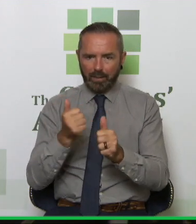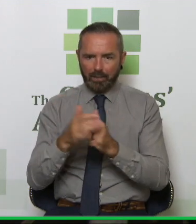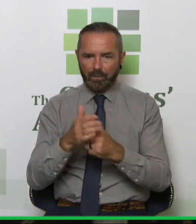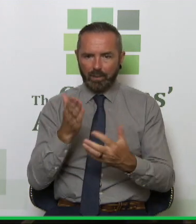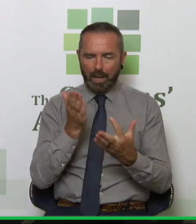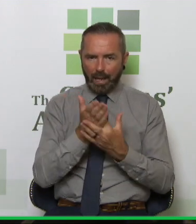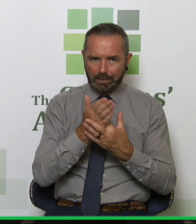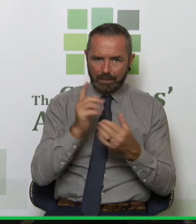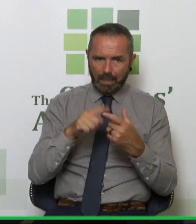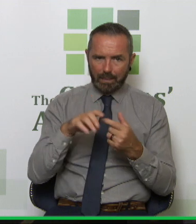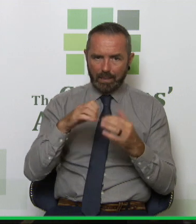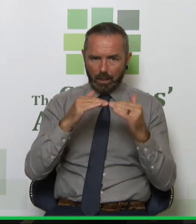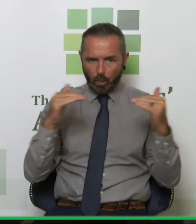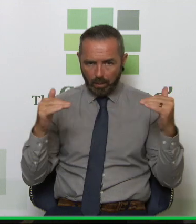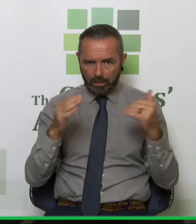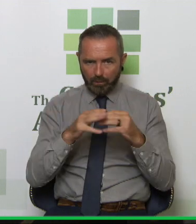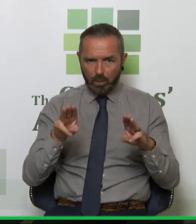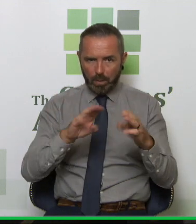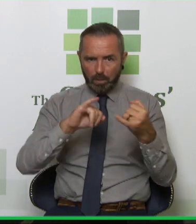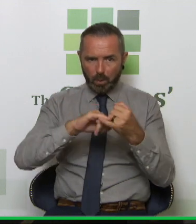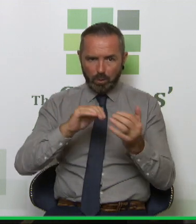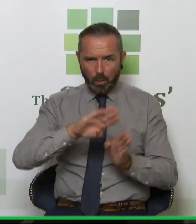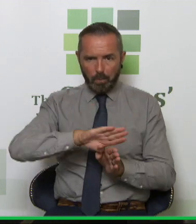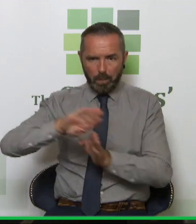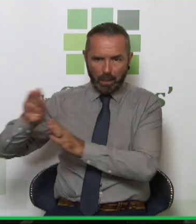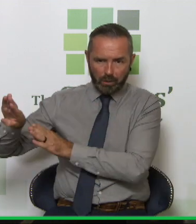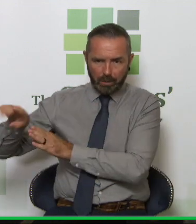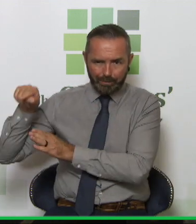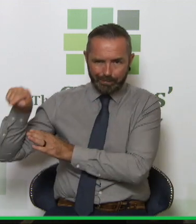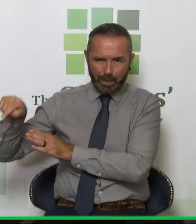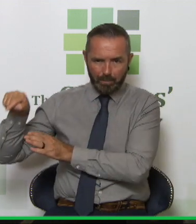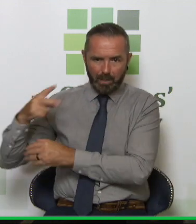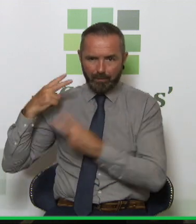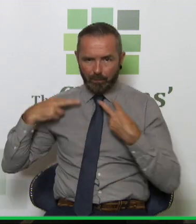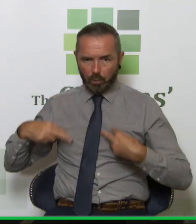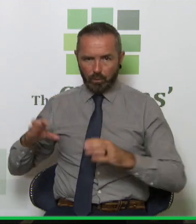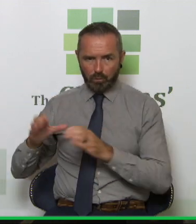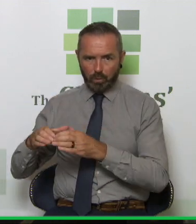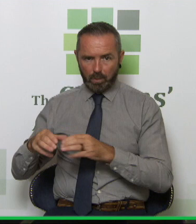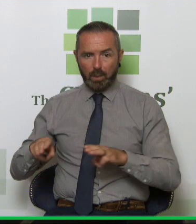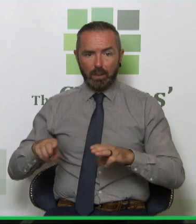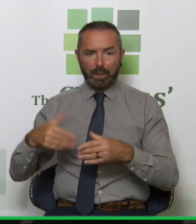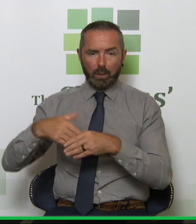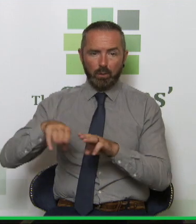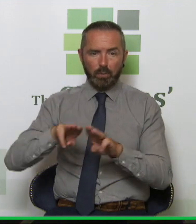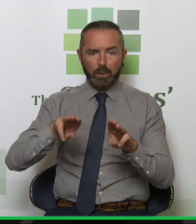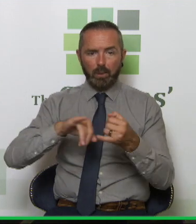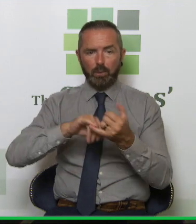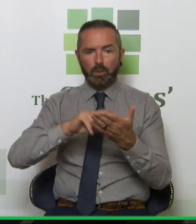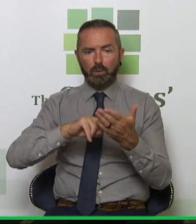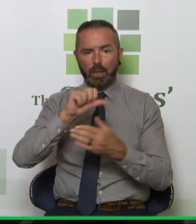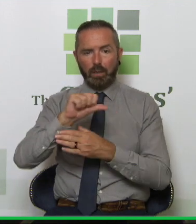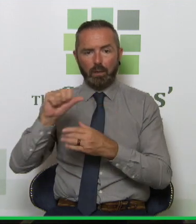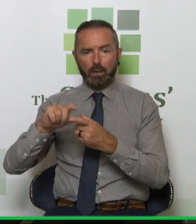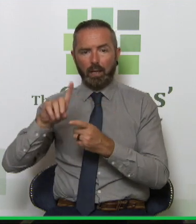health services for people who are marginalised, for vulnerable groups. And that includes people who use alcohol and drugs.